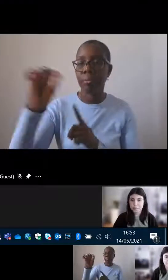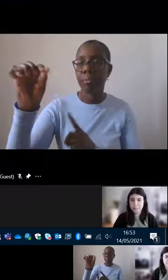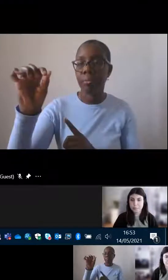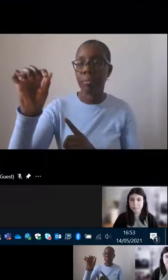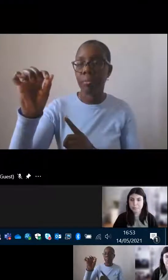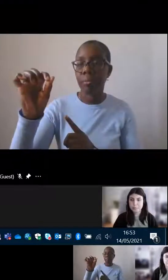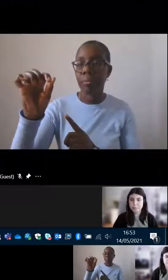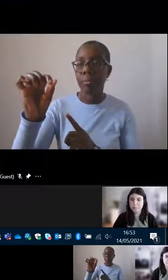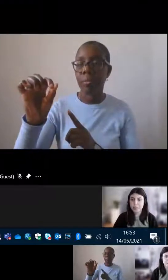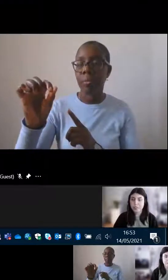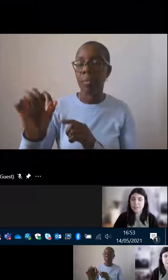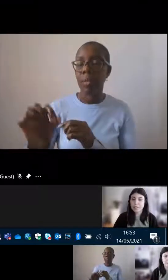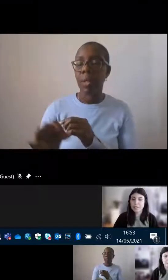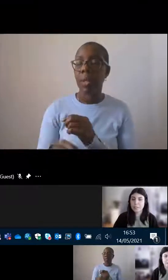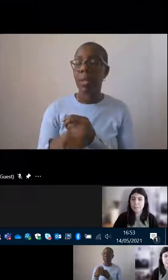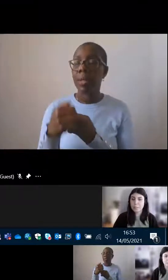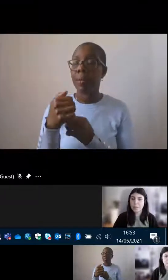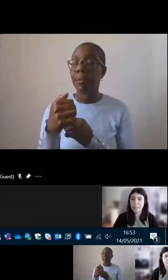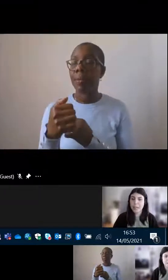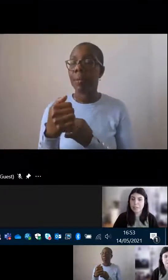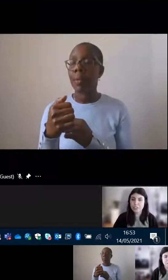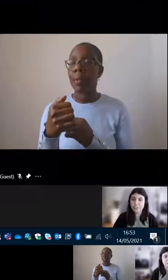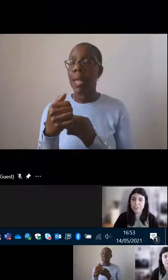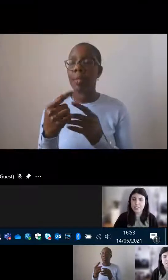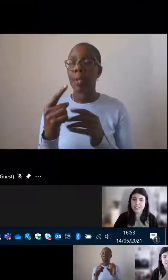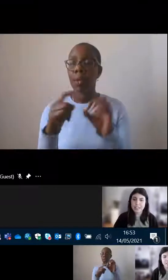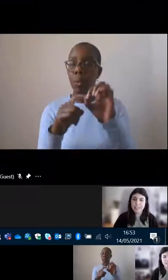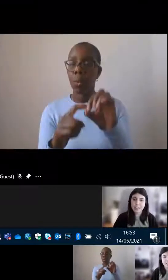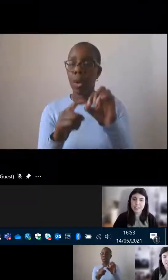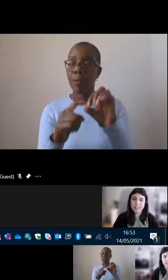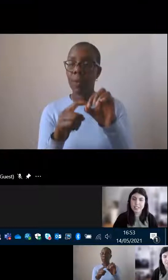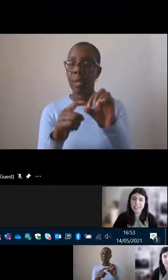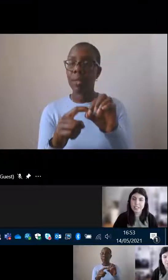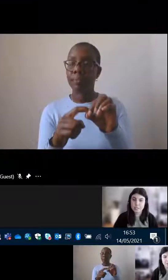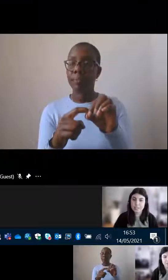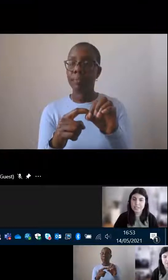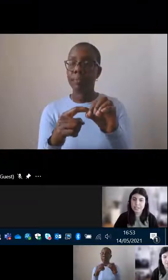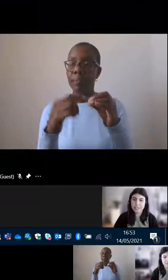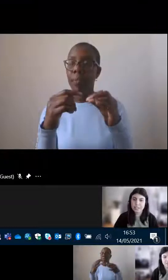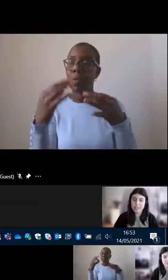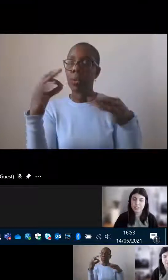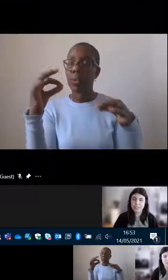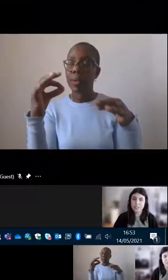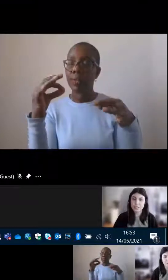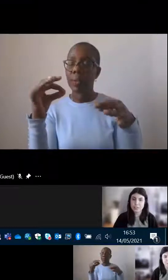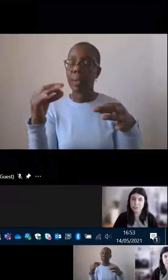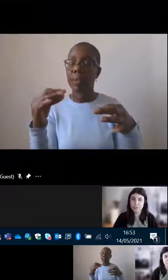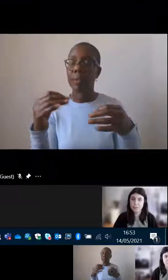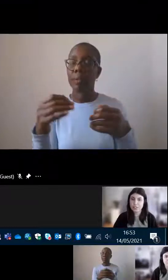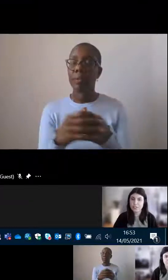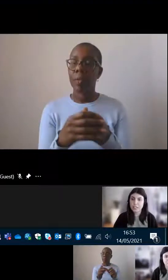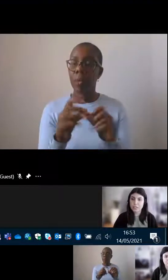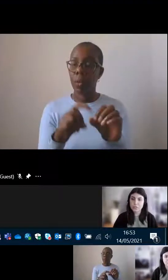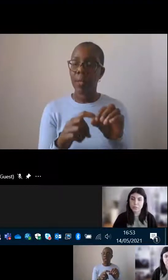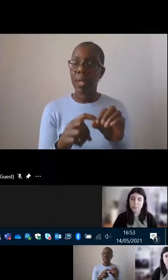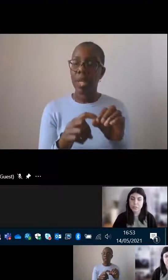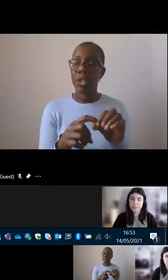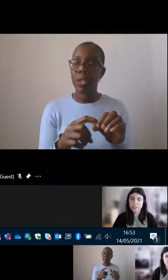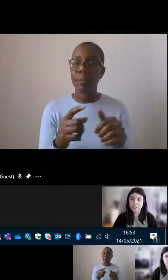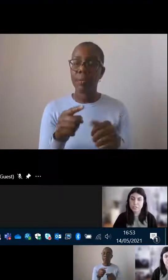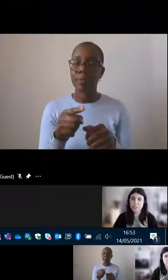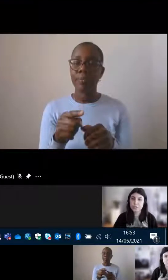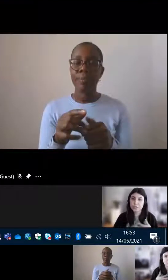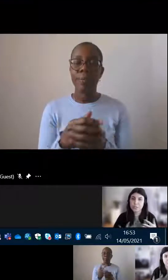qualifications. This then prepares you for attending the assessment centres and interviews as well. So they